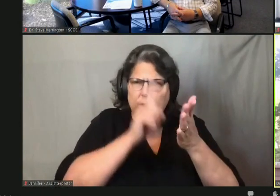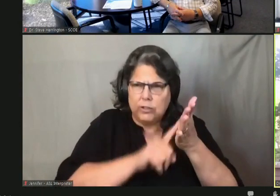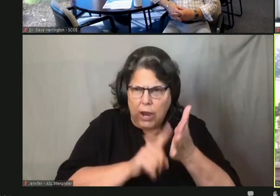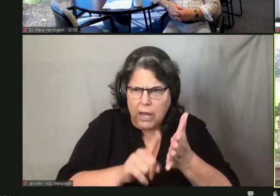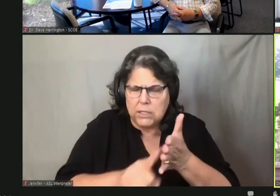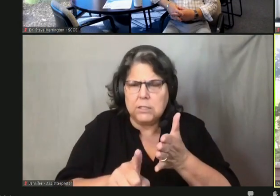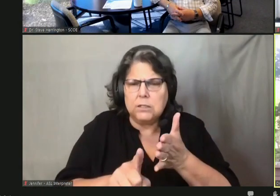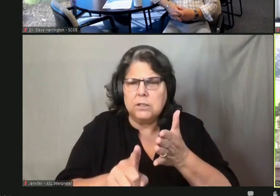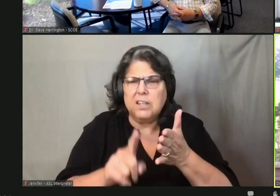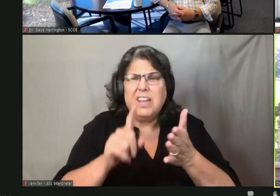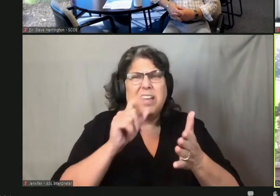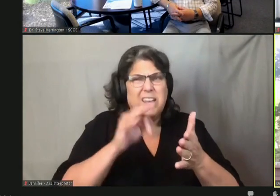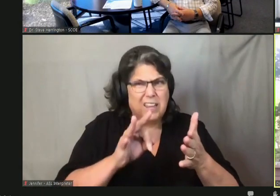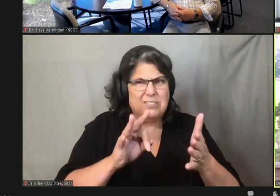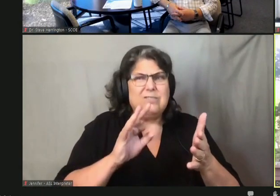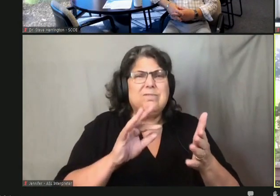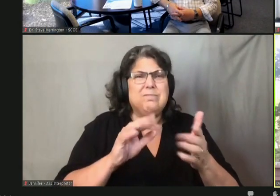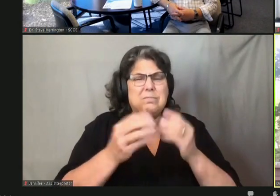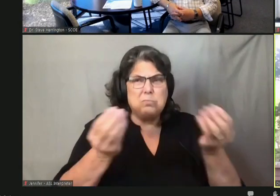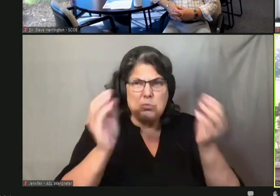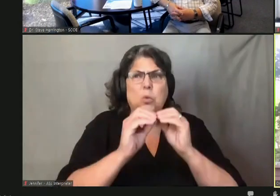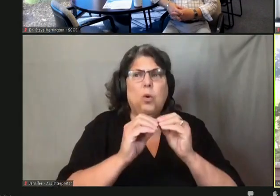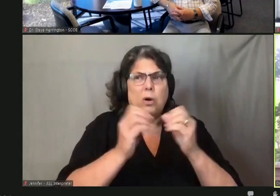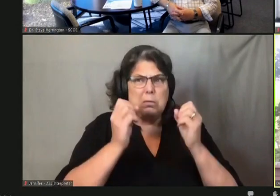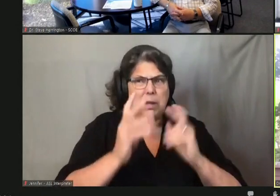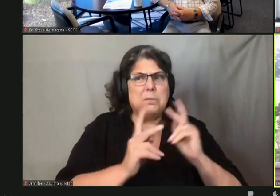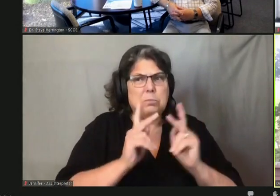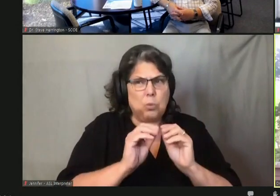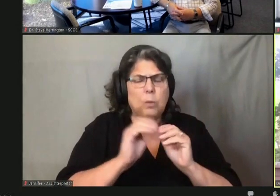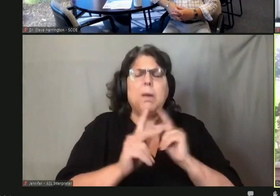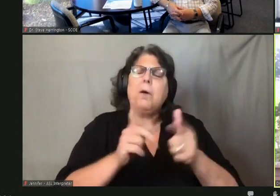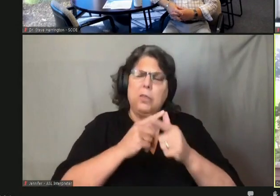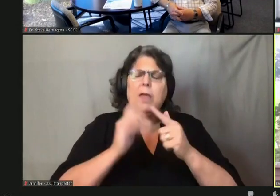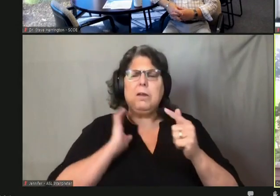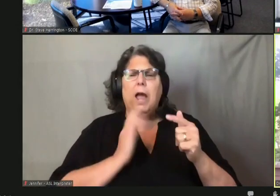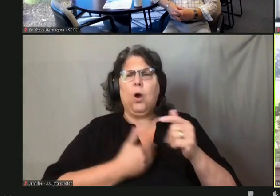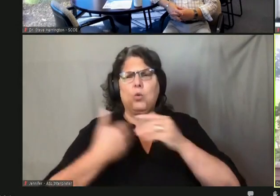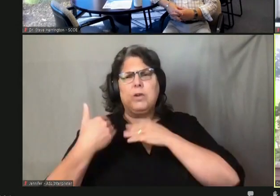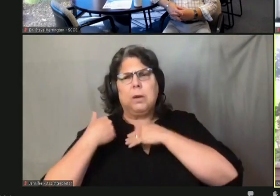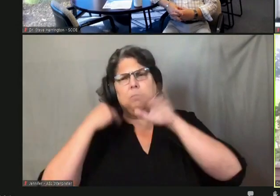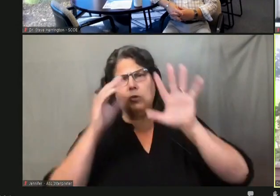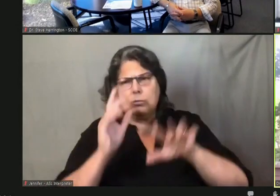big situation, it's our absolute responsibility to step in and help.